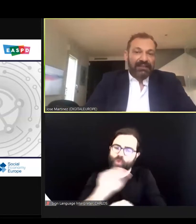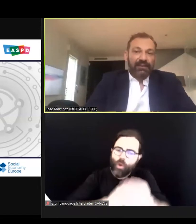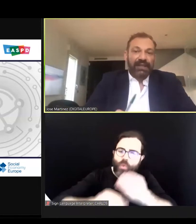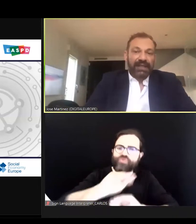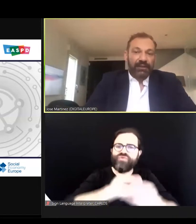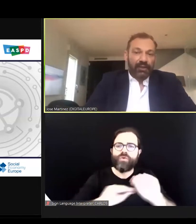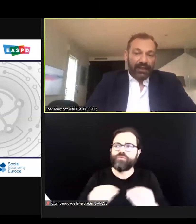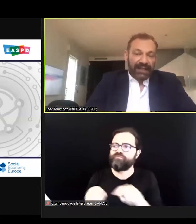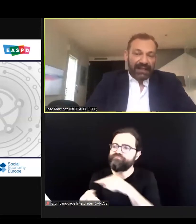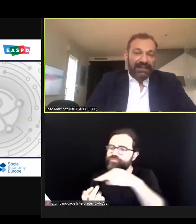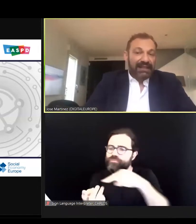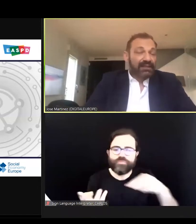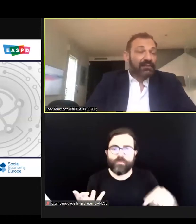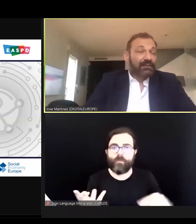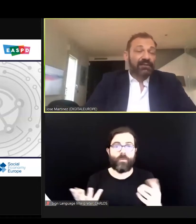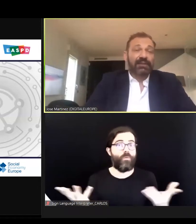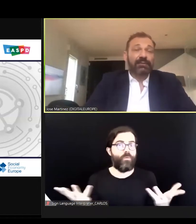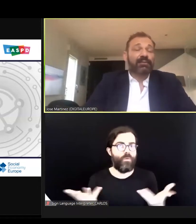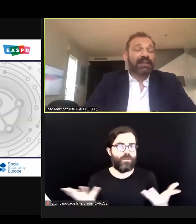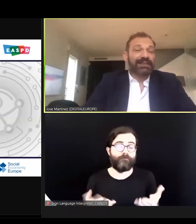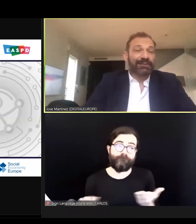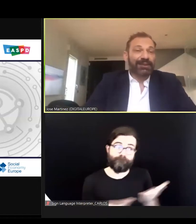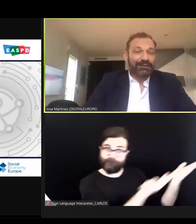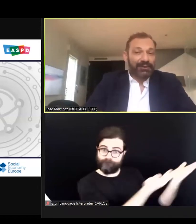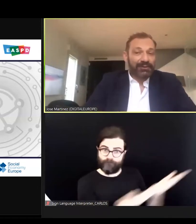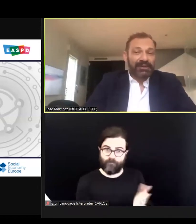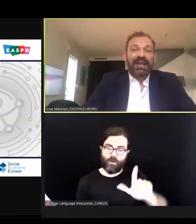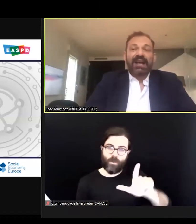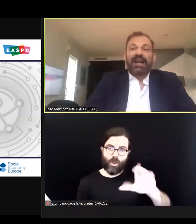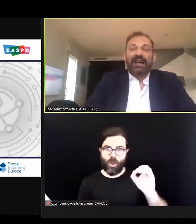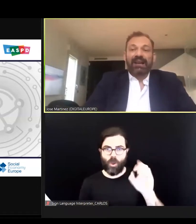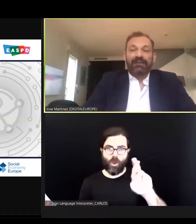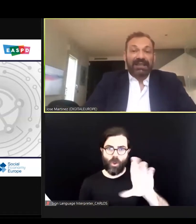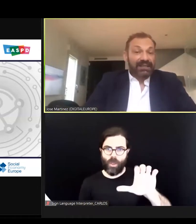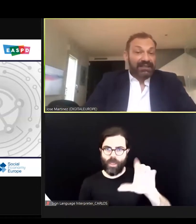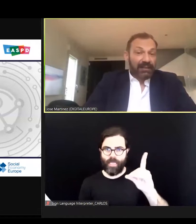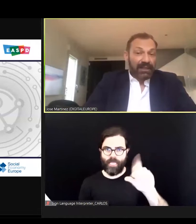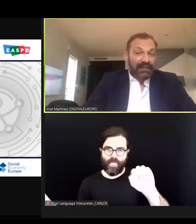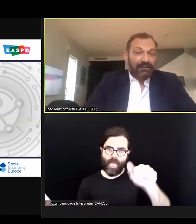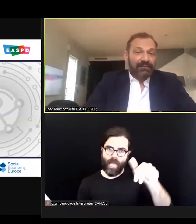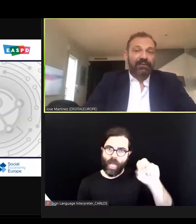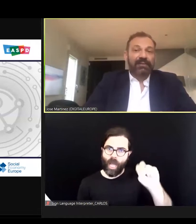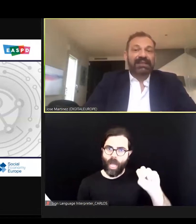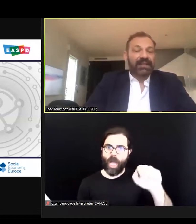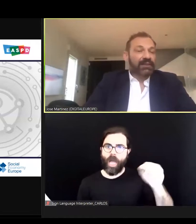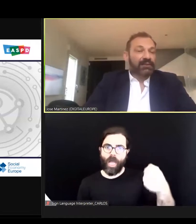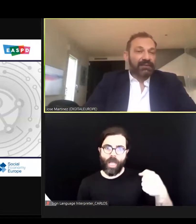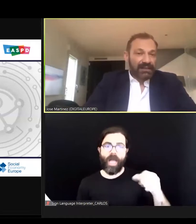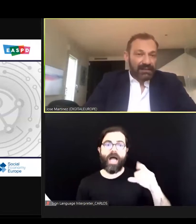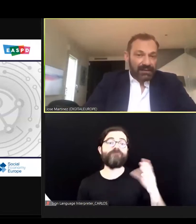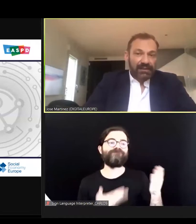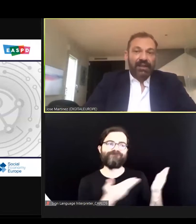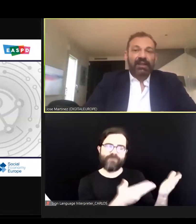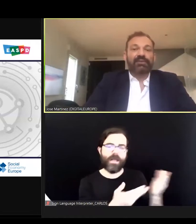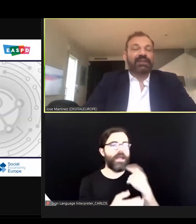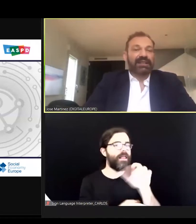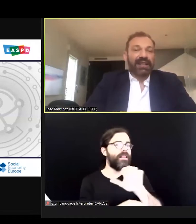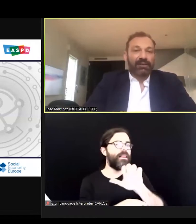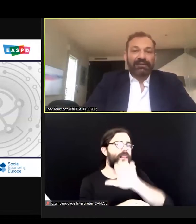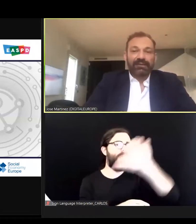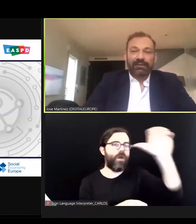us Loredana Dixie from the European Disability Forum, František Milan from Masaryk University,